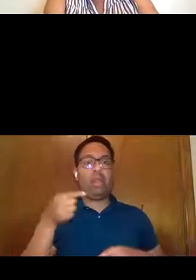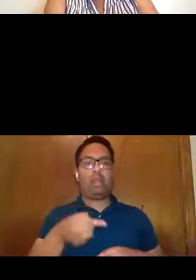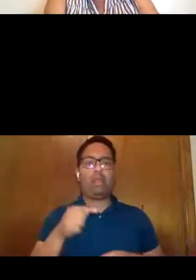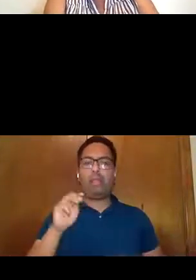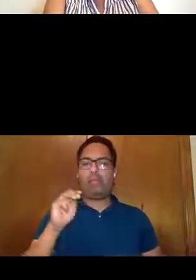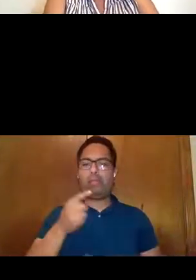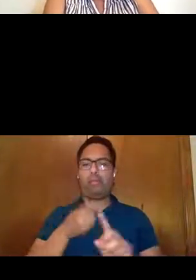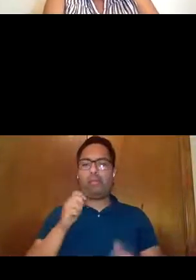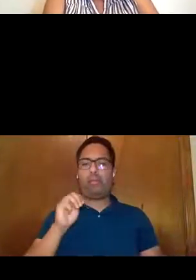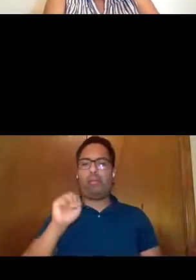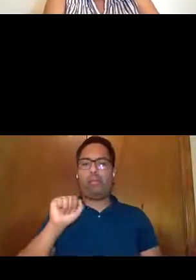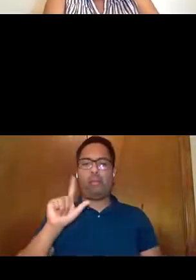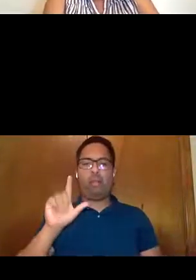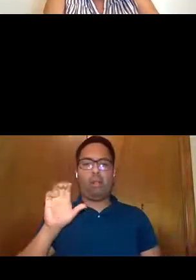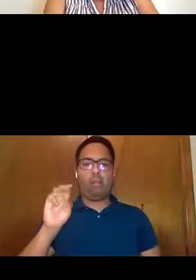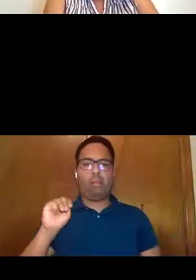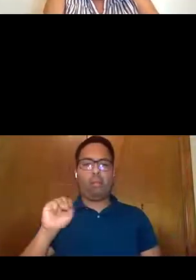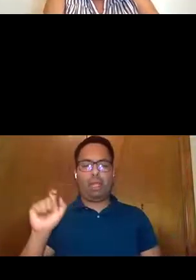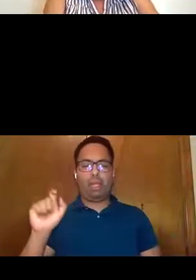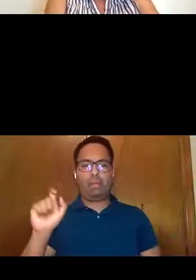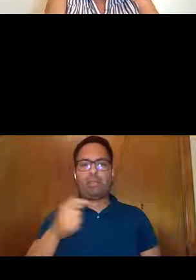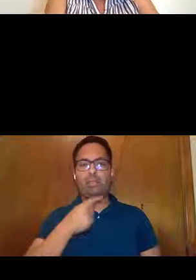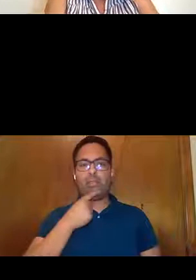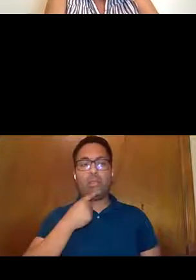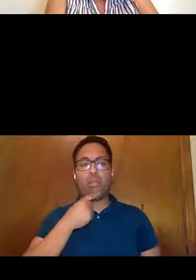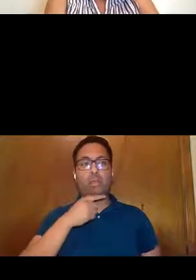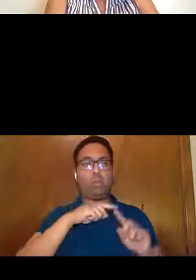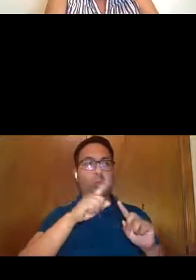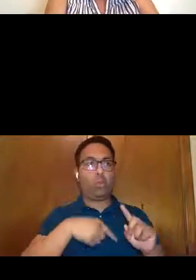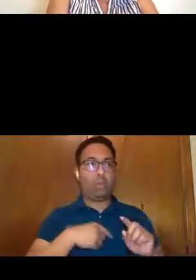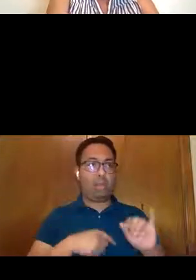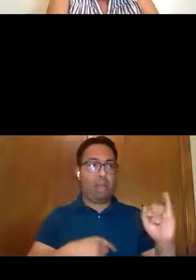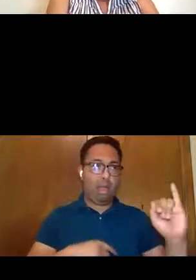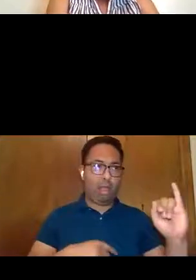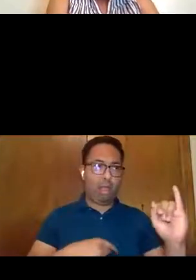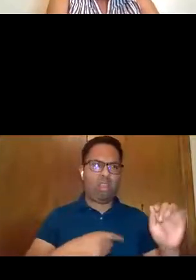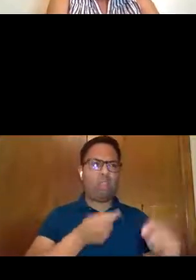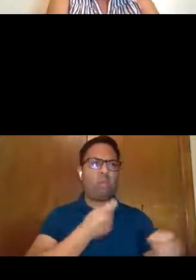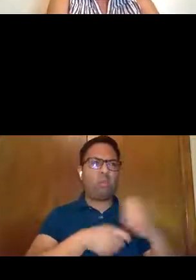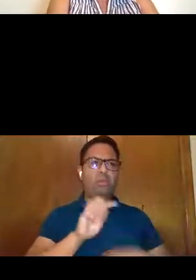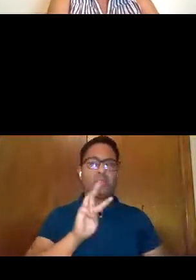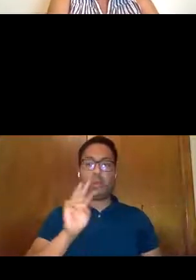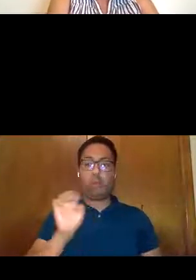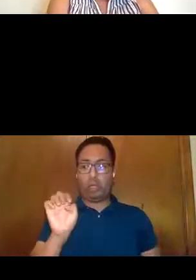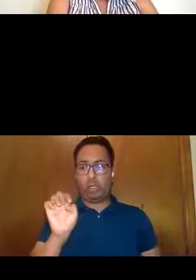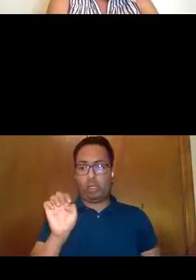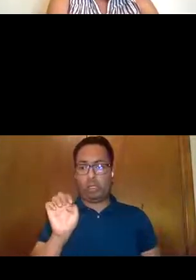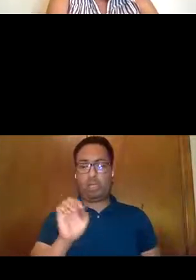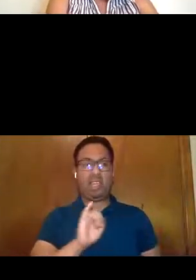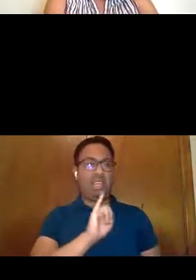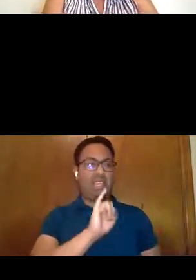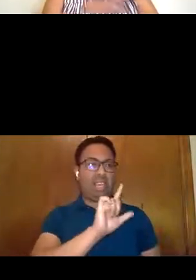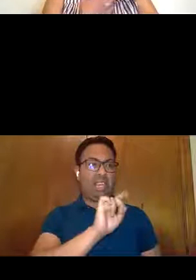evening. It says, "When I is replaced with we, even illness can become